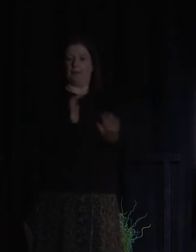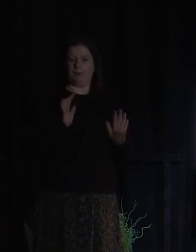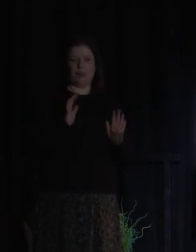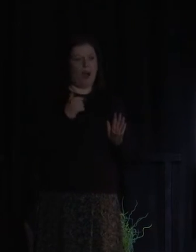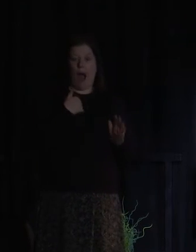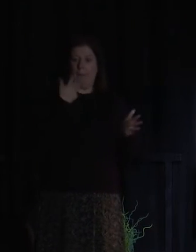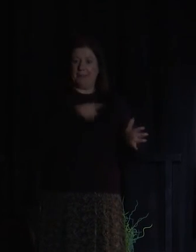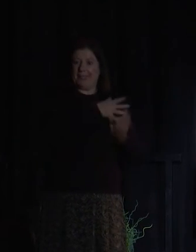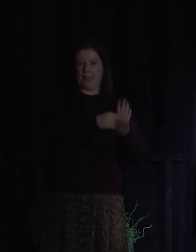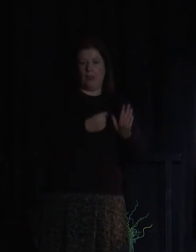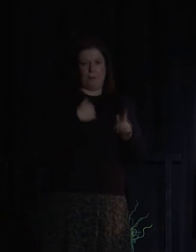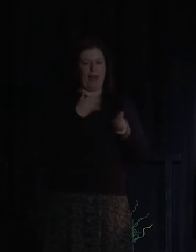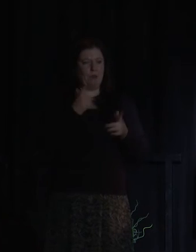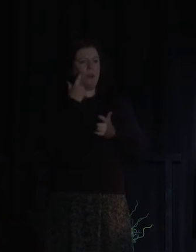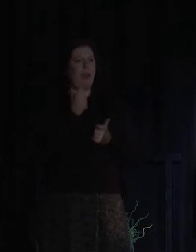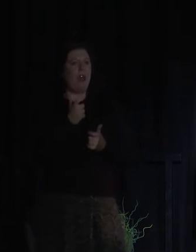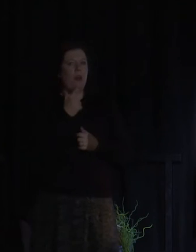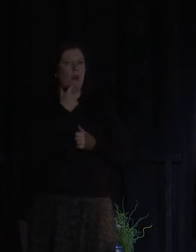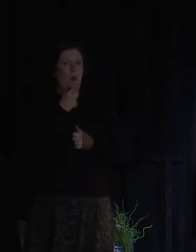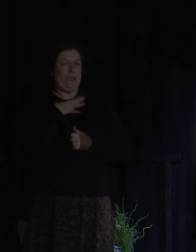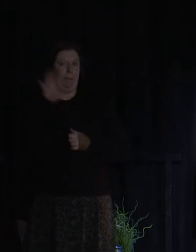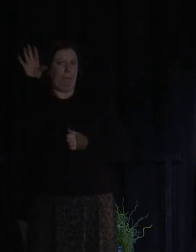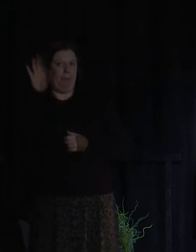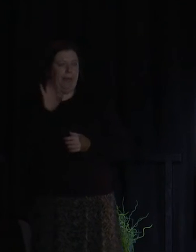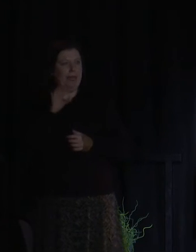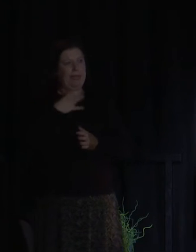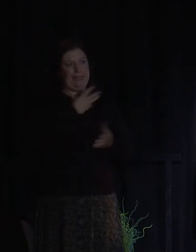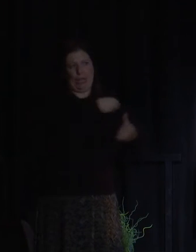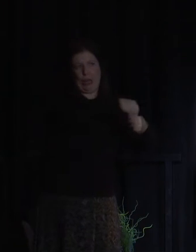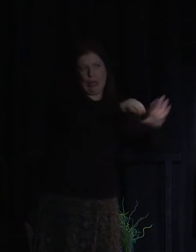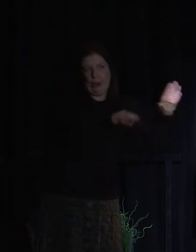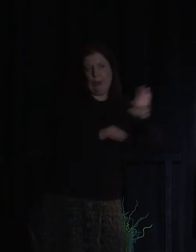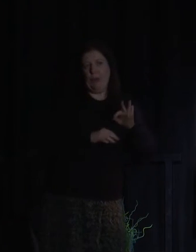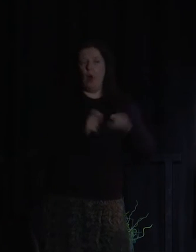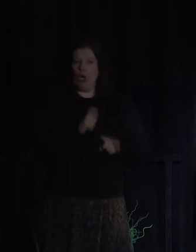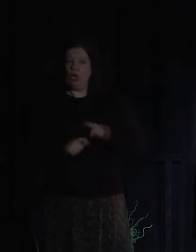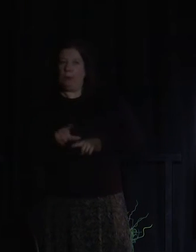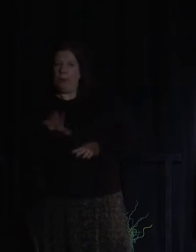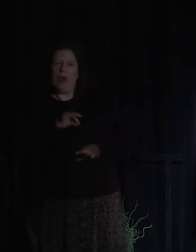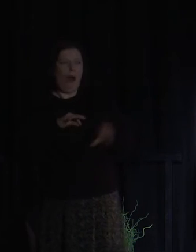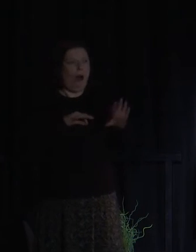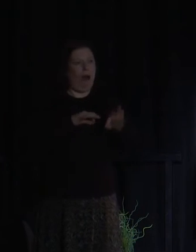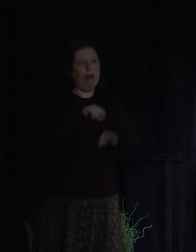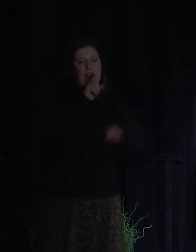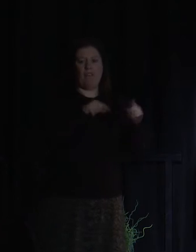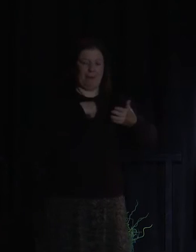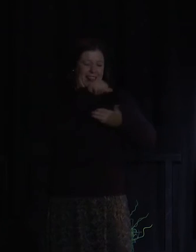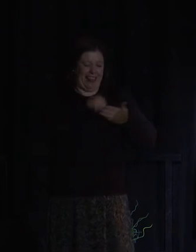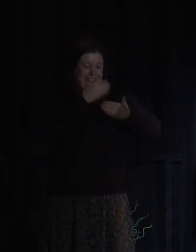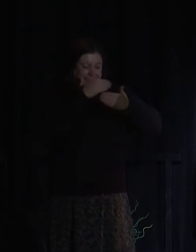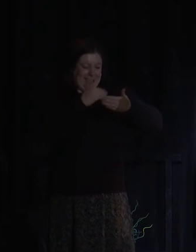this a couple of years ago, I did it really carefully. I was like, make sure we got one of those, and make sure we include a bit of that, and have a bit of community, a bit of diversity. And I looked at it, and I wrote this list,